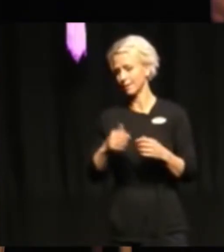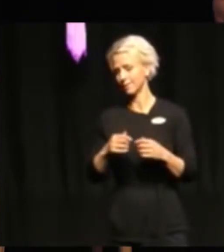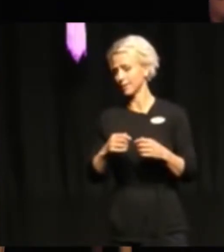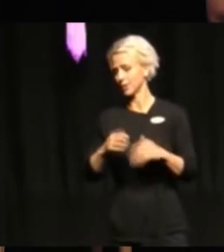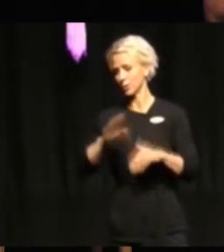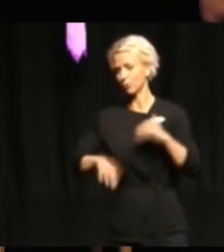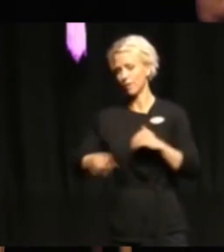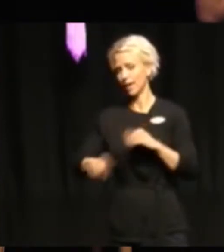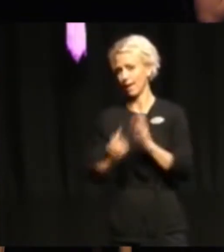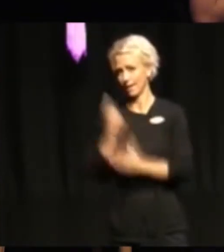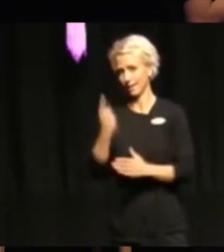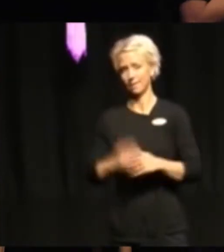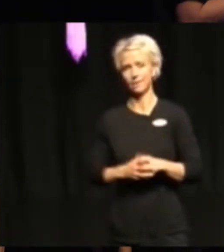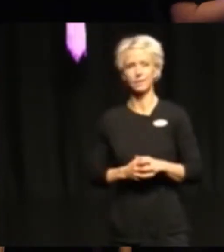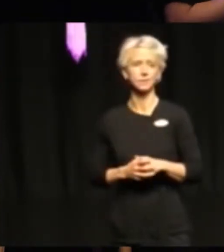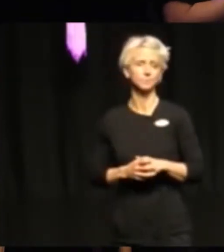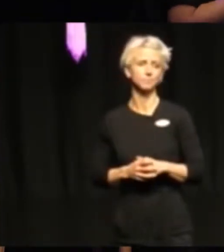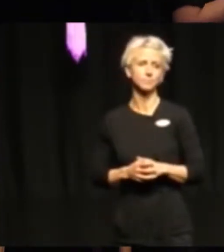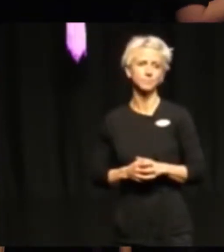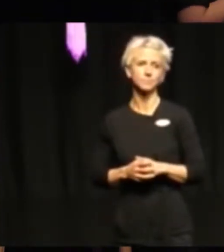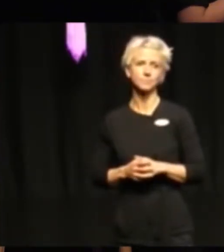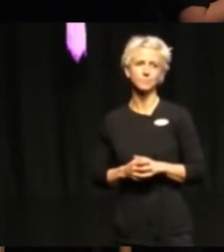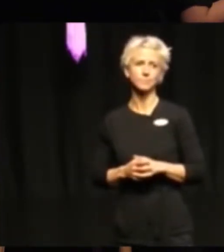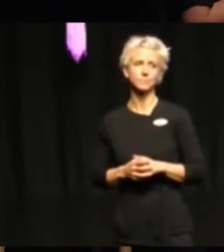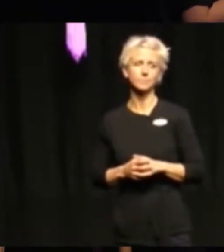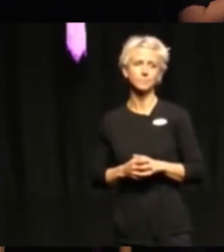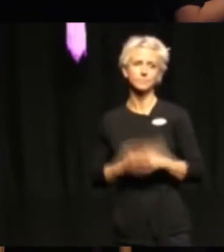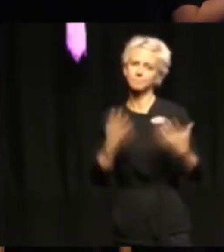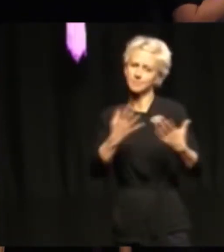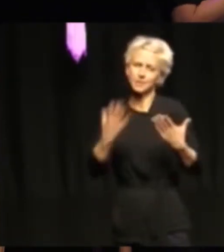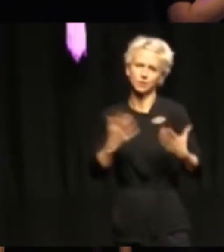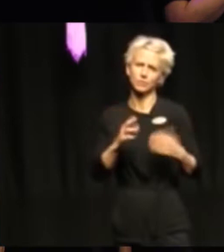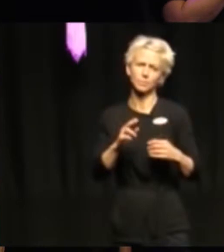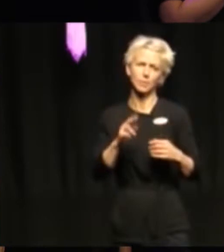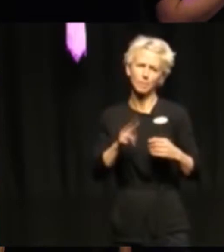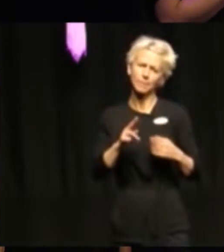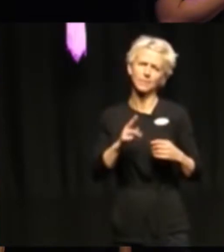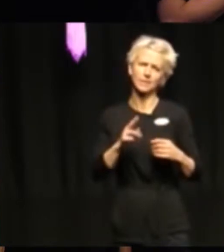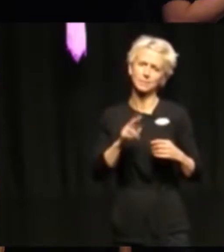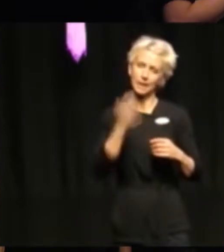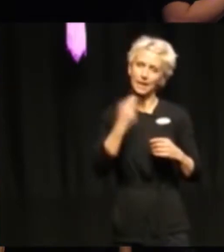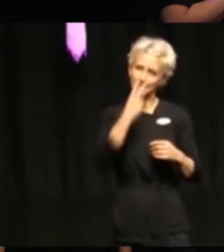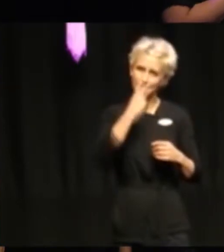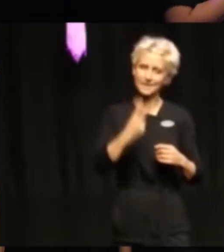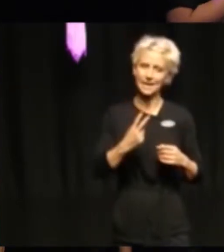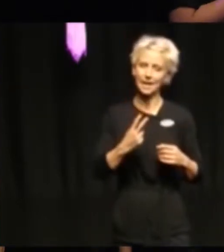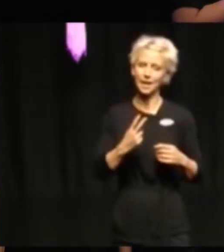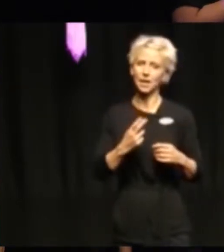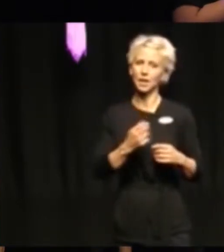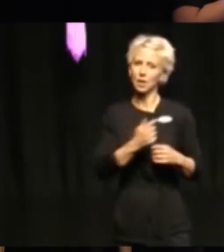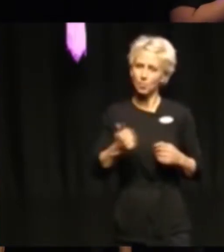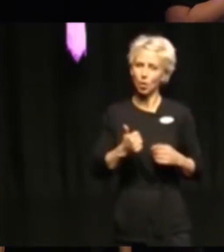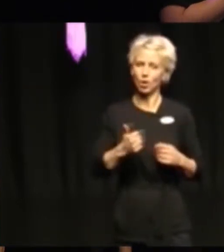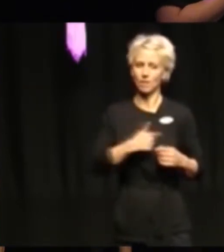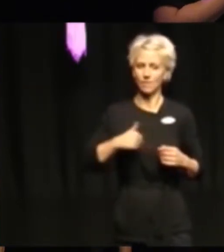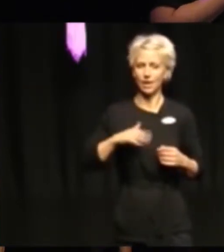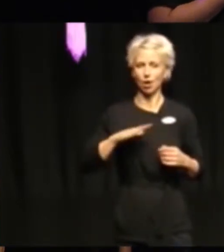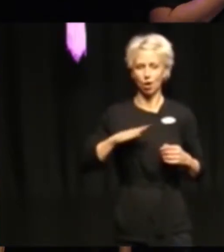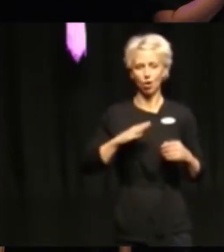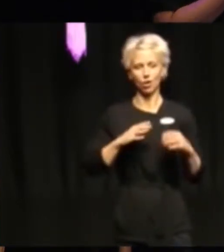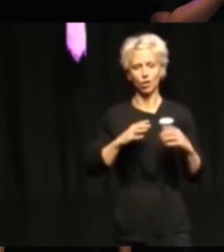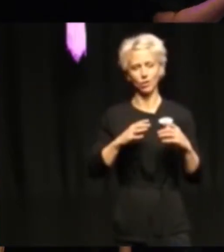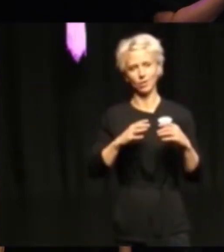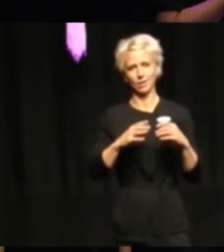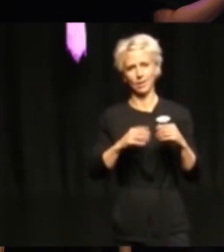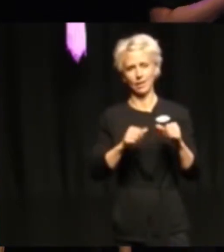So you can really see how this justiciability of economic, social, and cultural rights